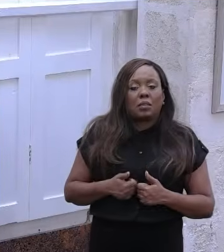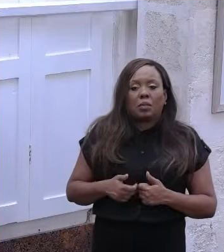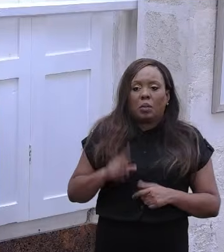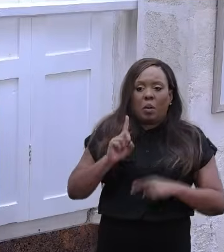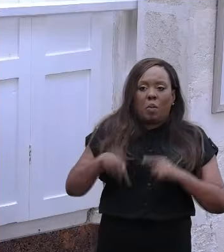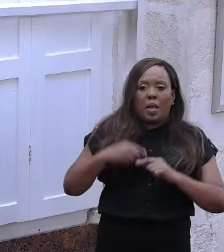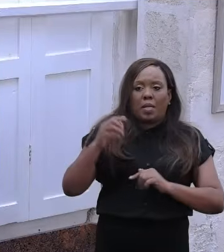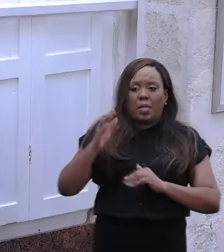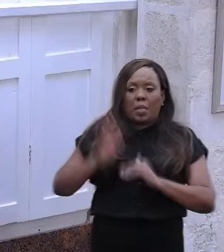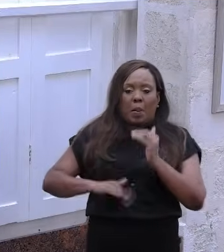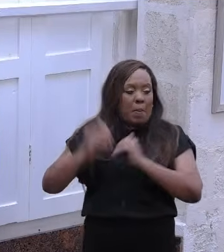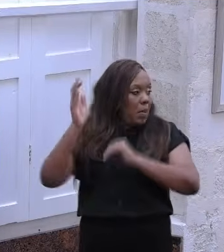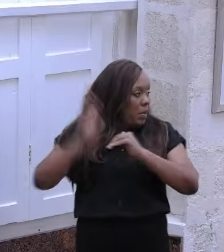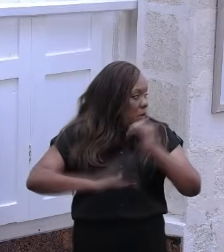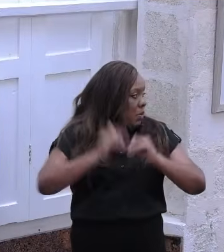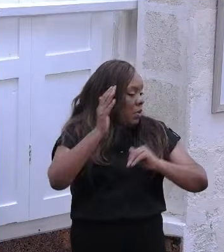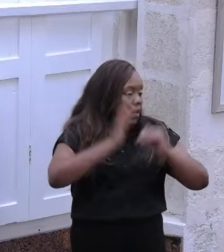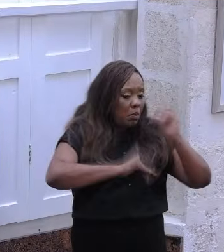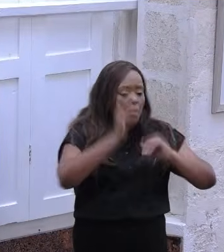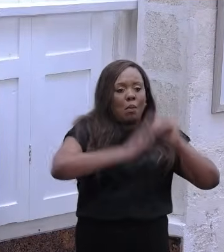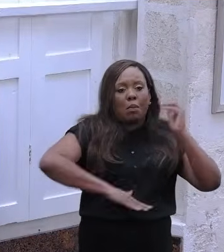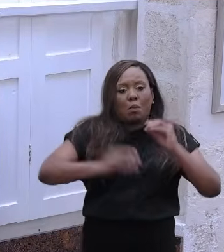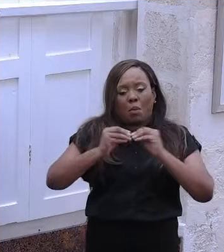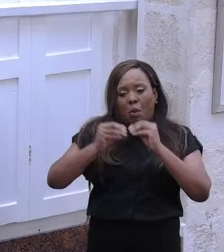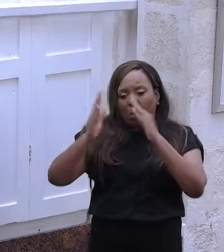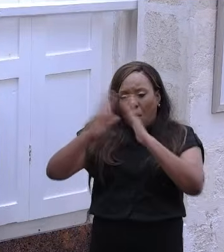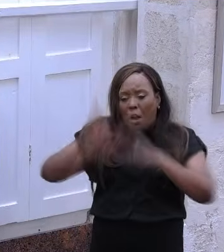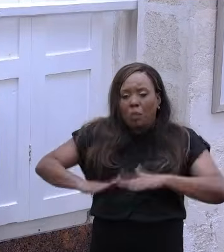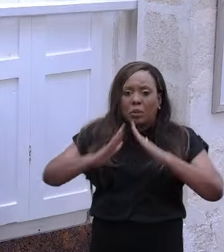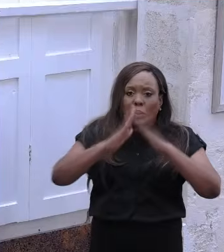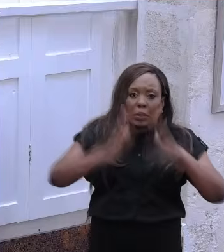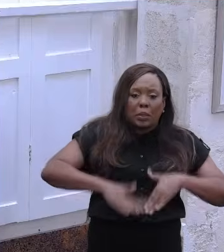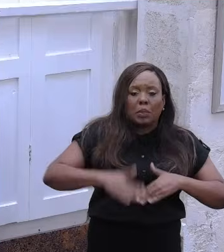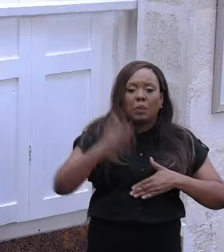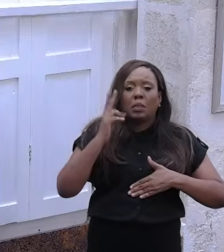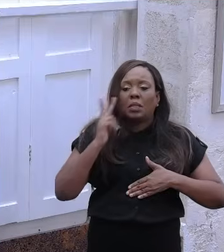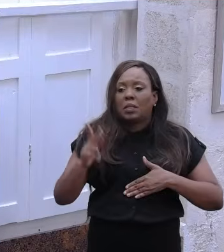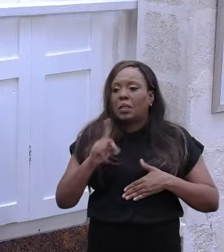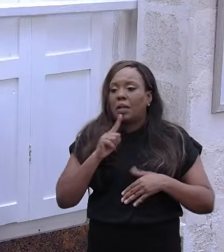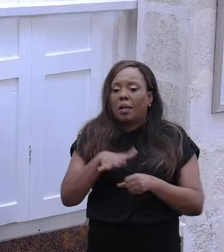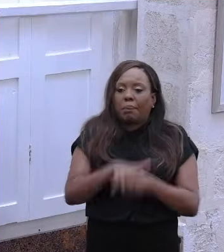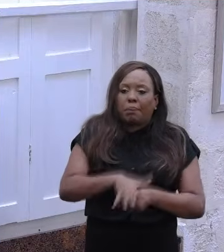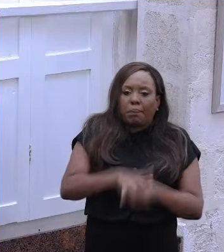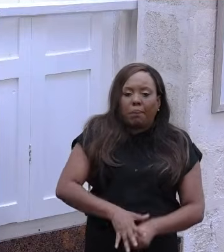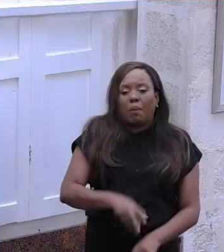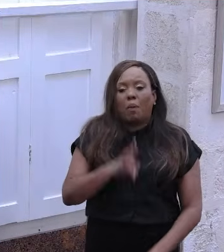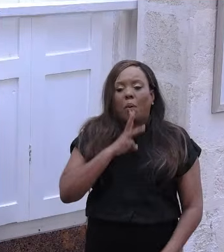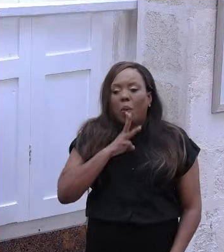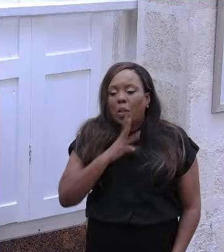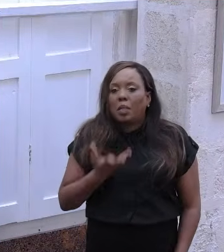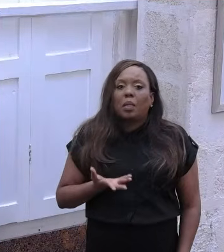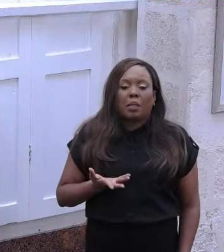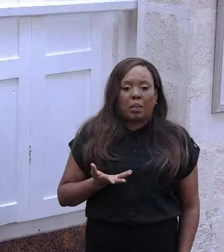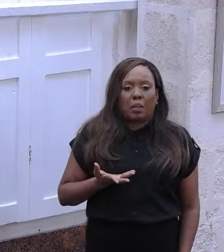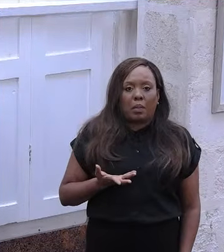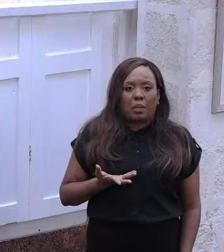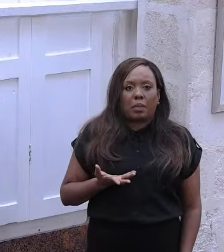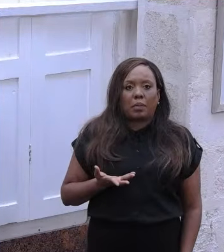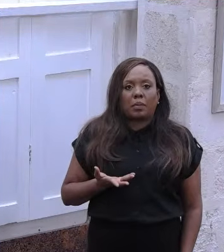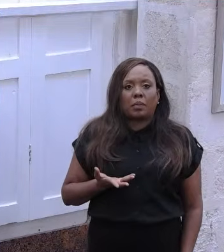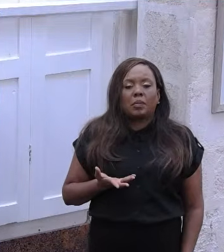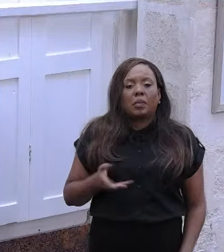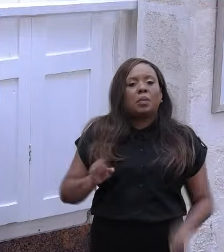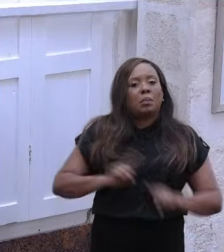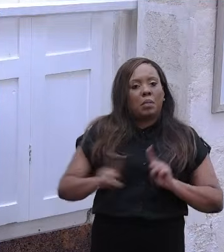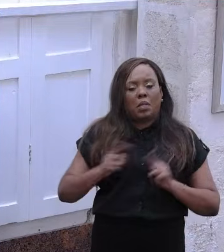you will see a greater strain on water supply. But of course, I think that measures are being put